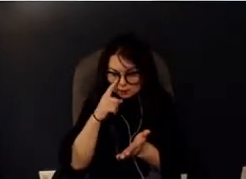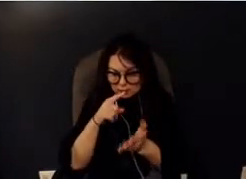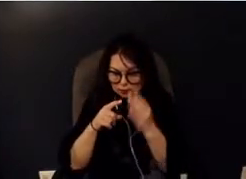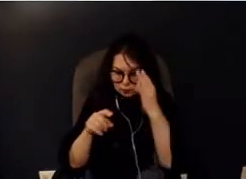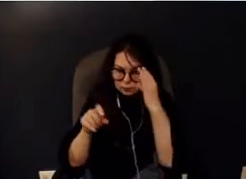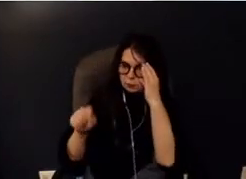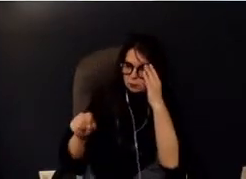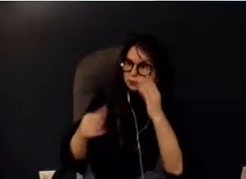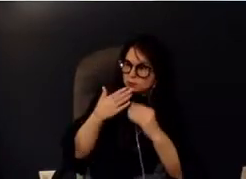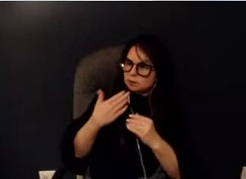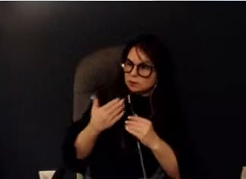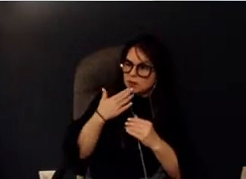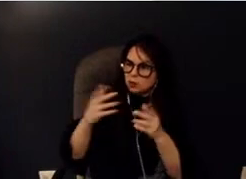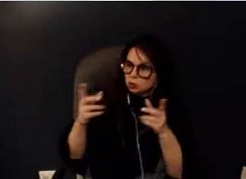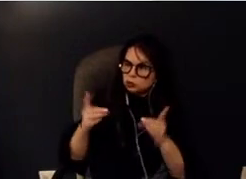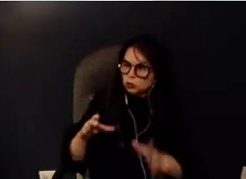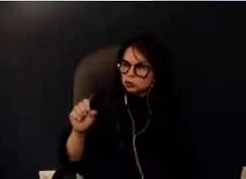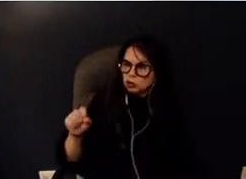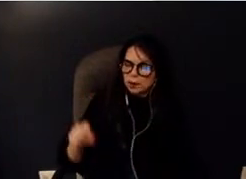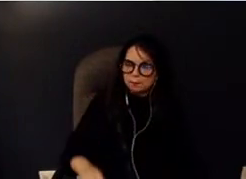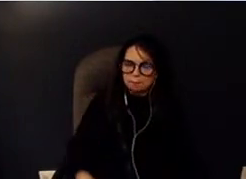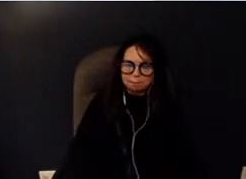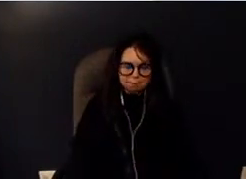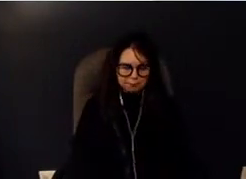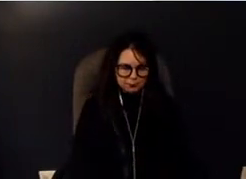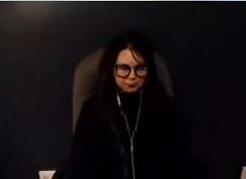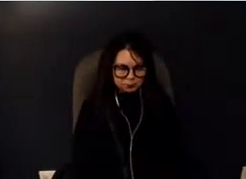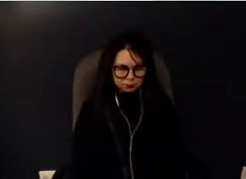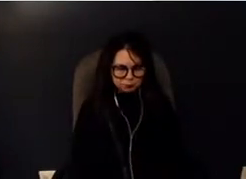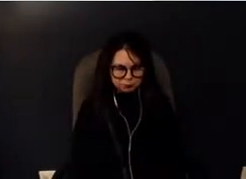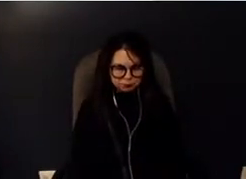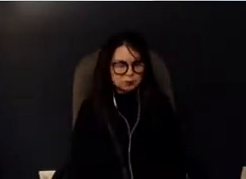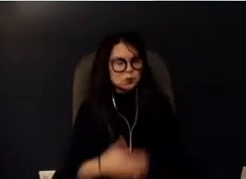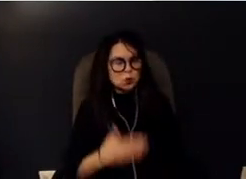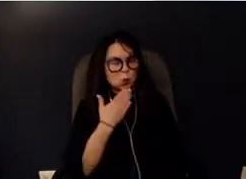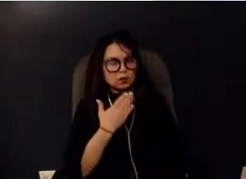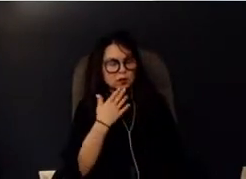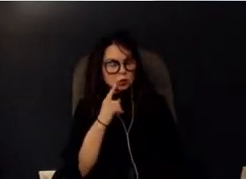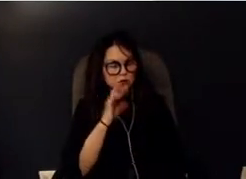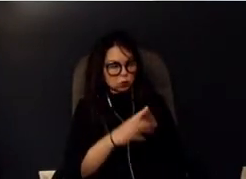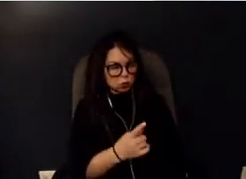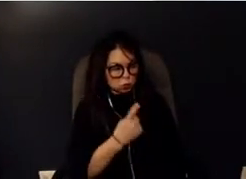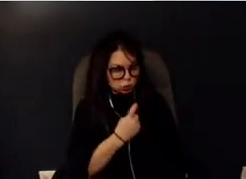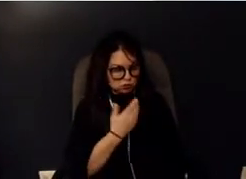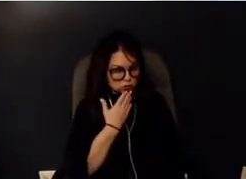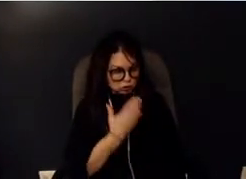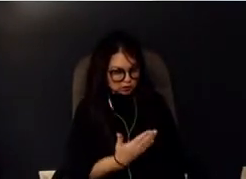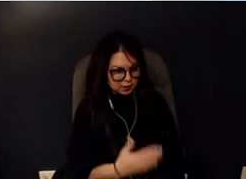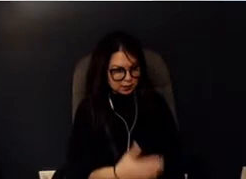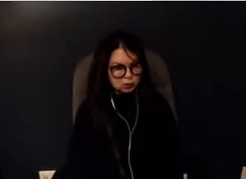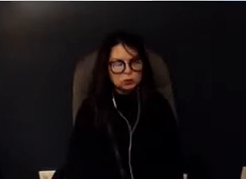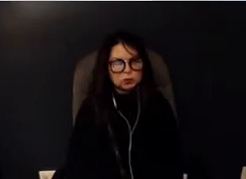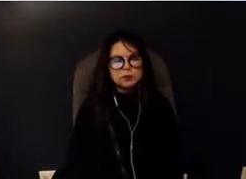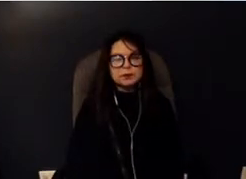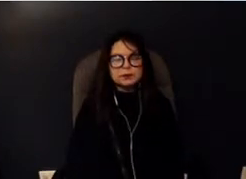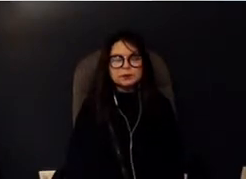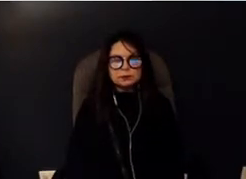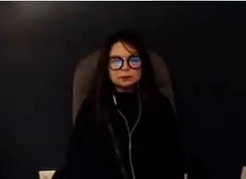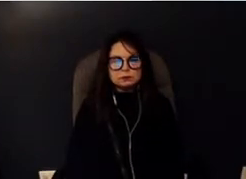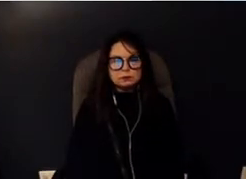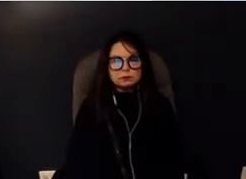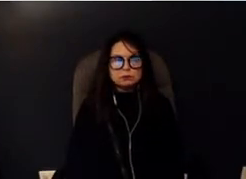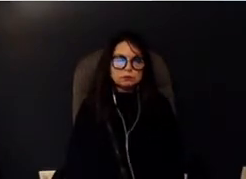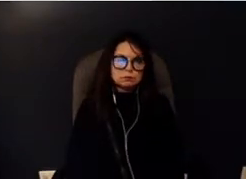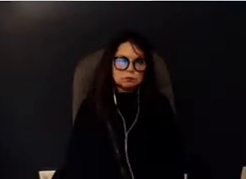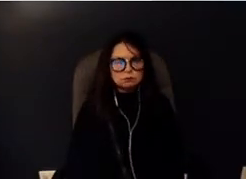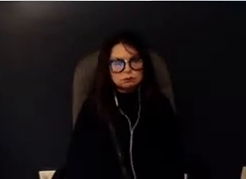thank you. Thank you for that question. So I want to answer that in a couple of different ways.